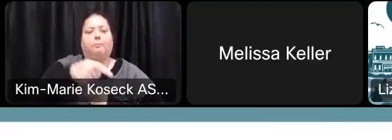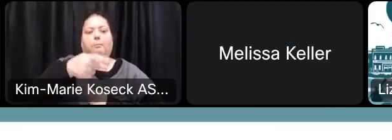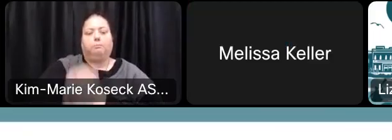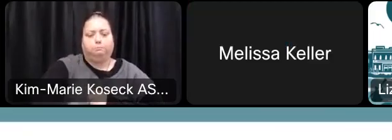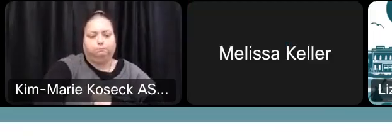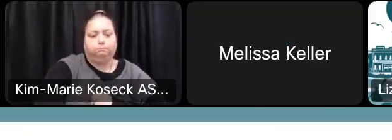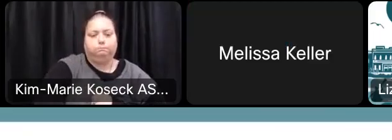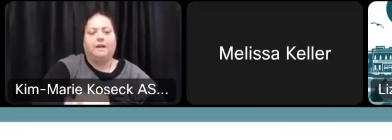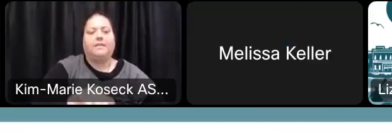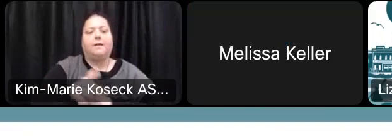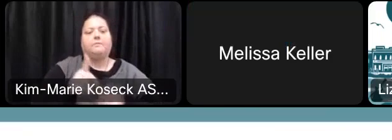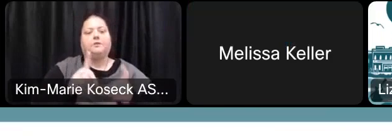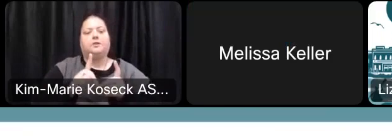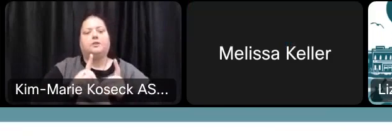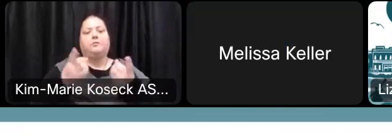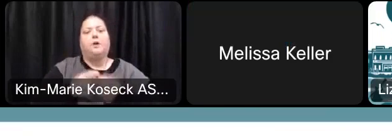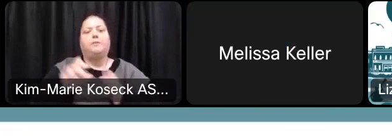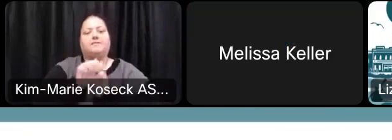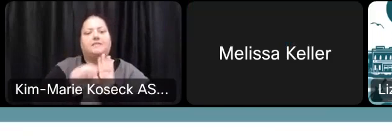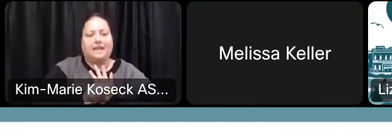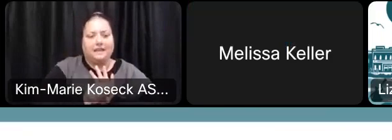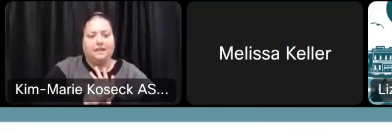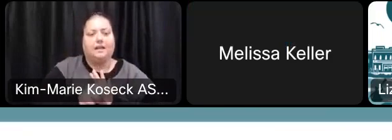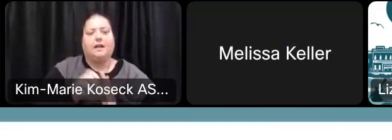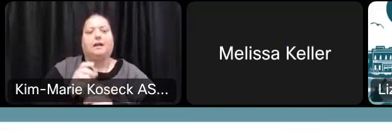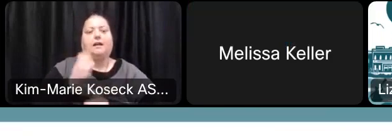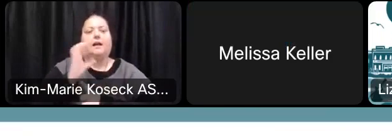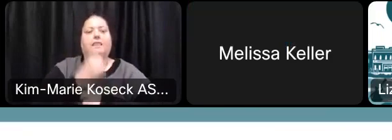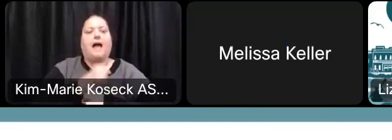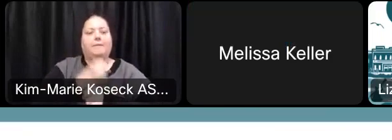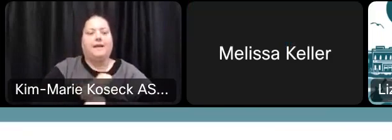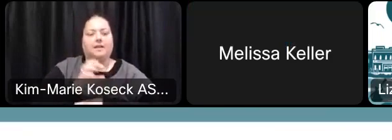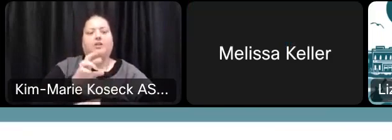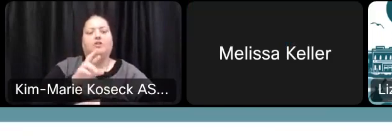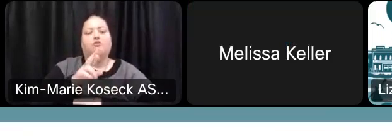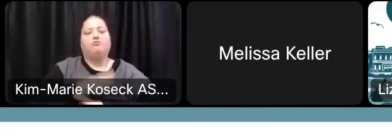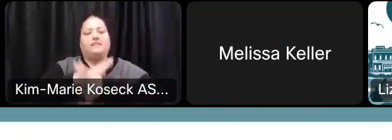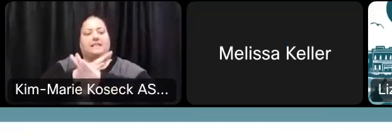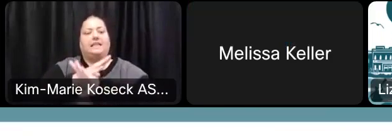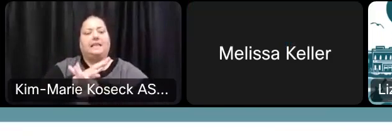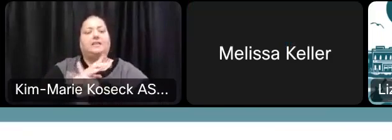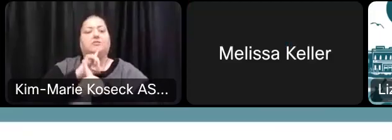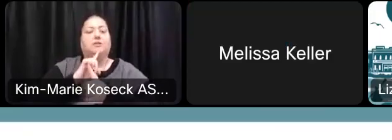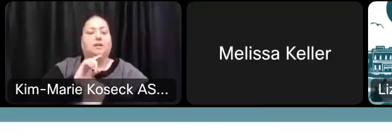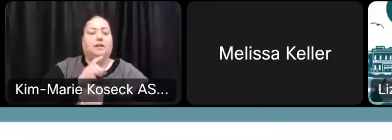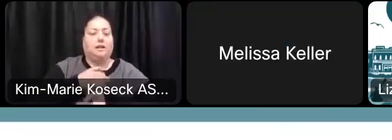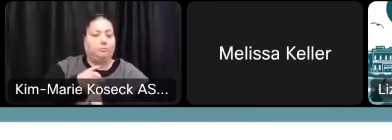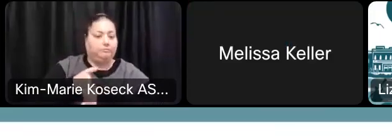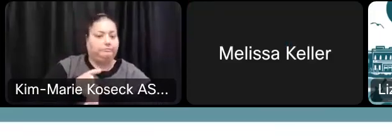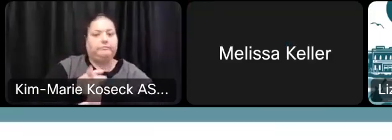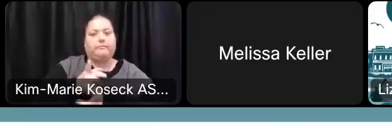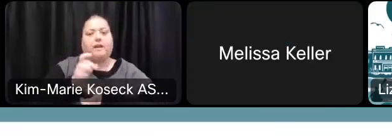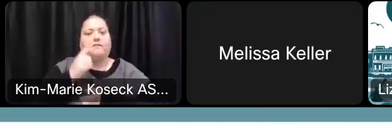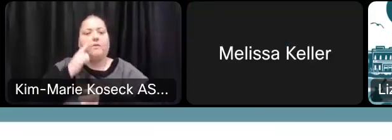Department of State. Let me start off by stating that climate resiliency is a primary principle of smart growth